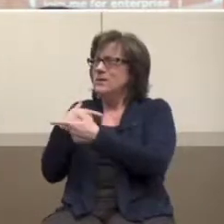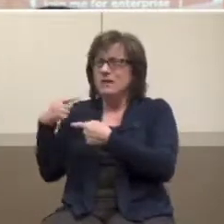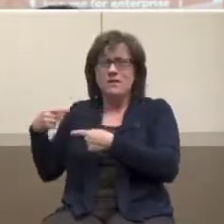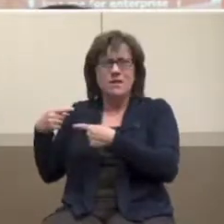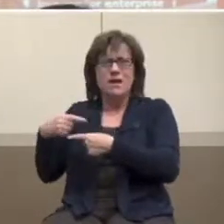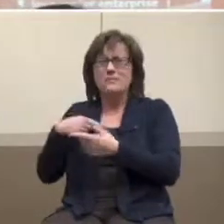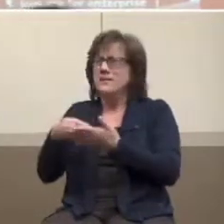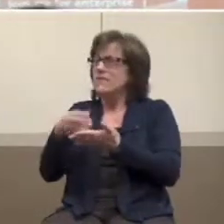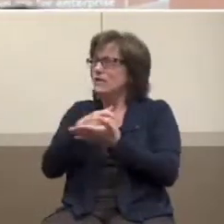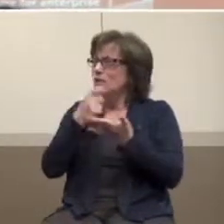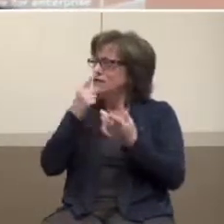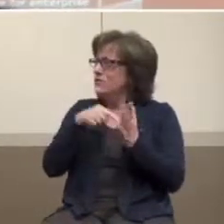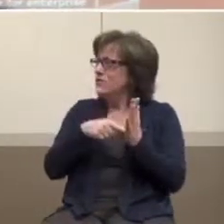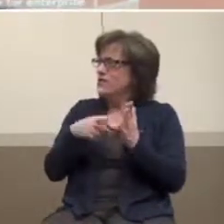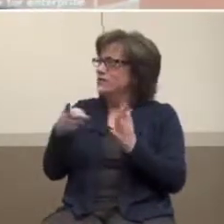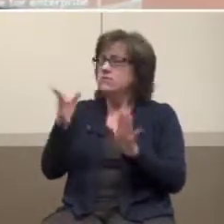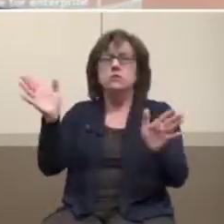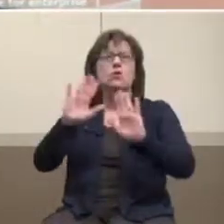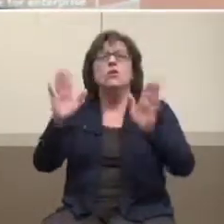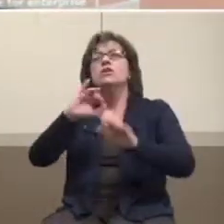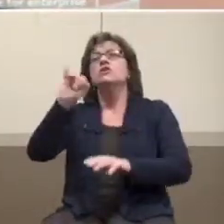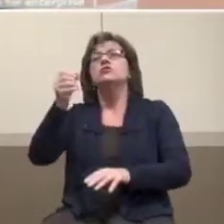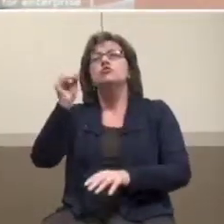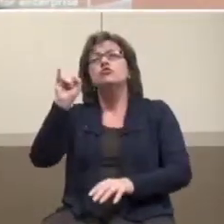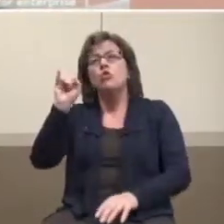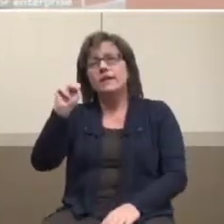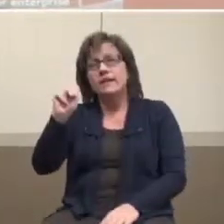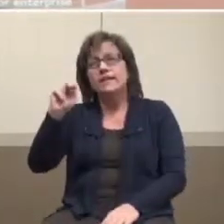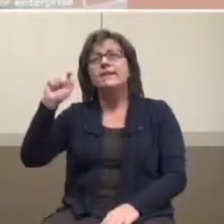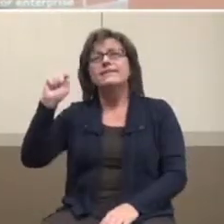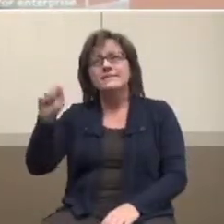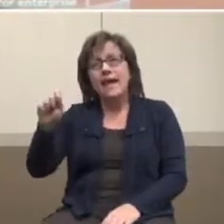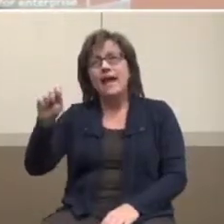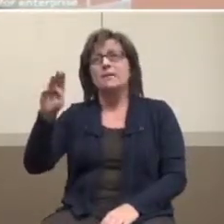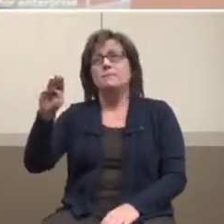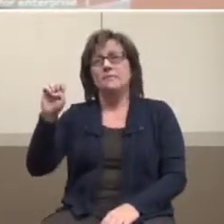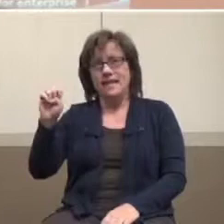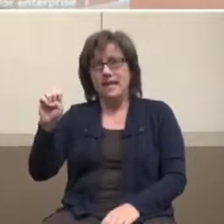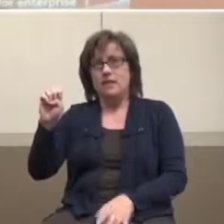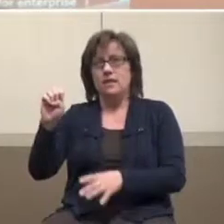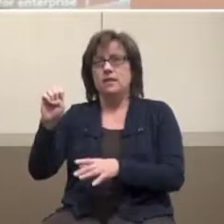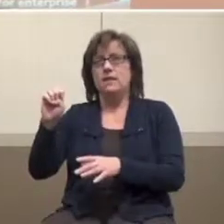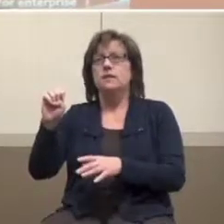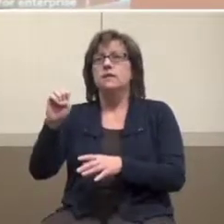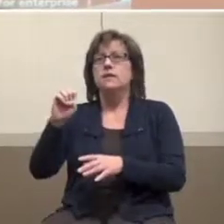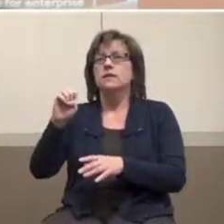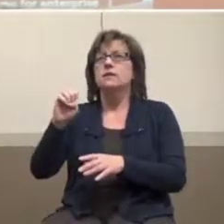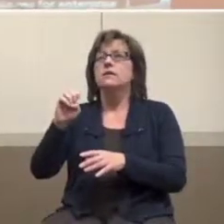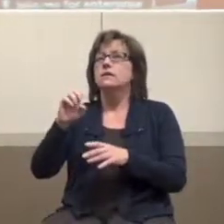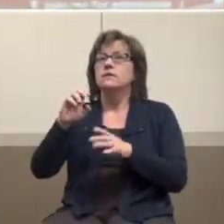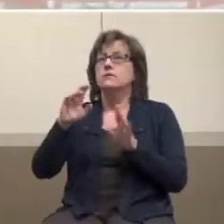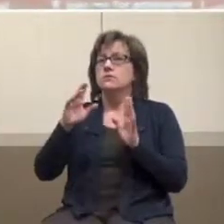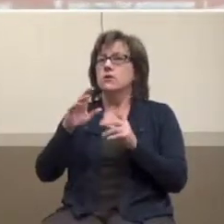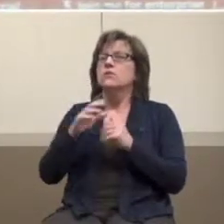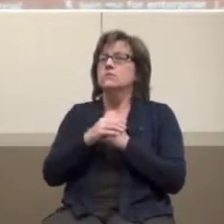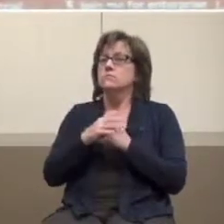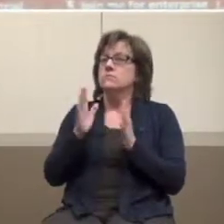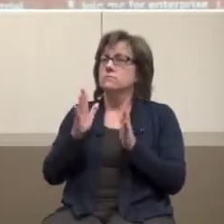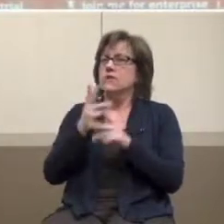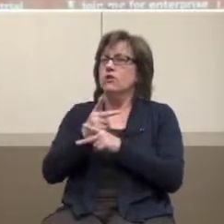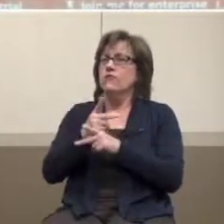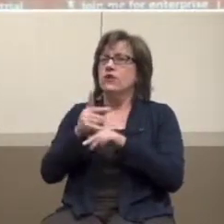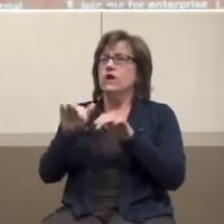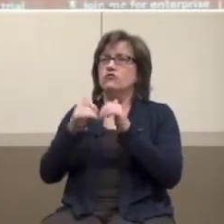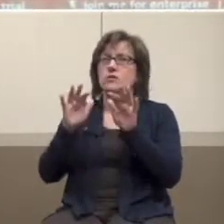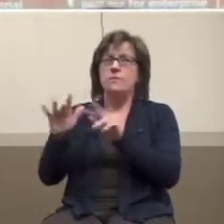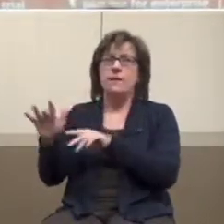fundraise for this? And we figured out it was because it was not join.me, it was joinme.org, so you don't want to do that one. You have to